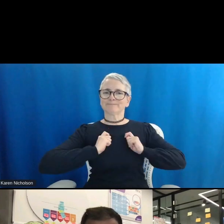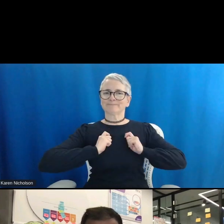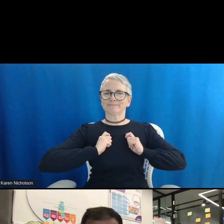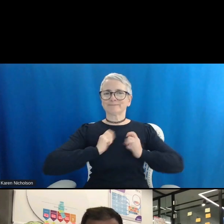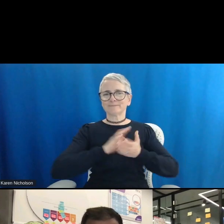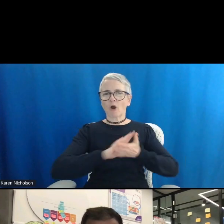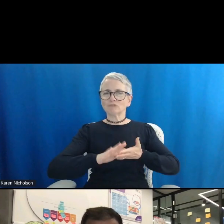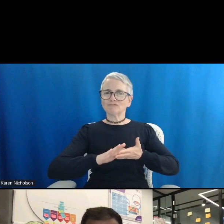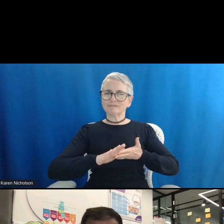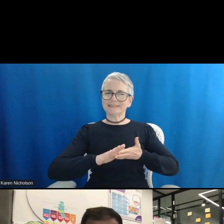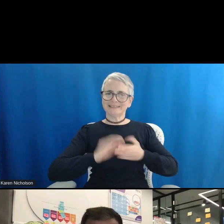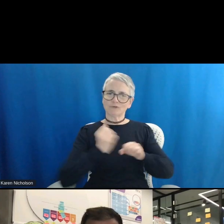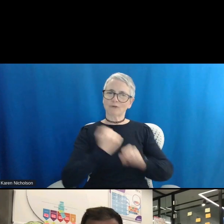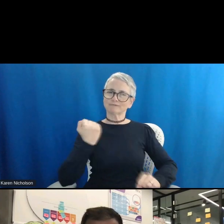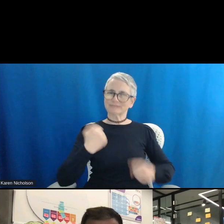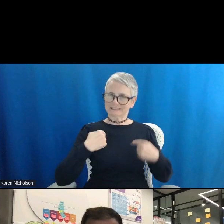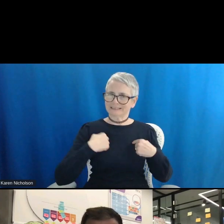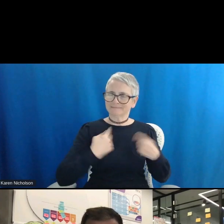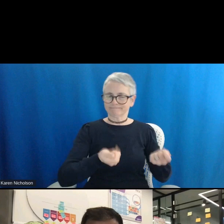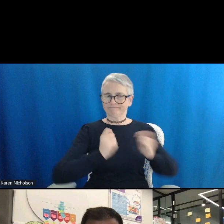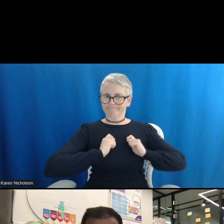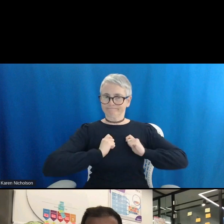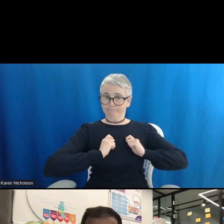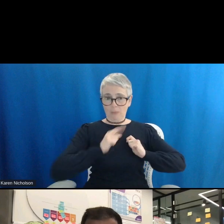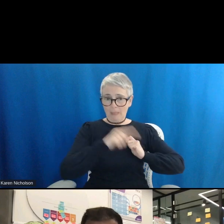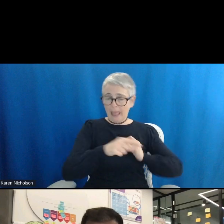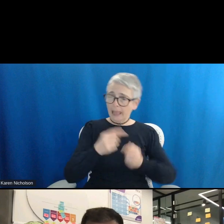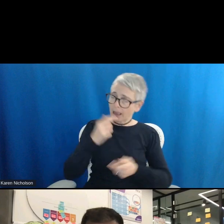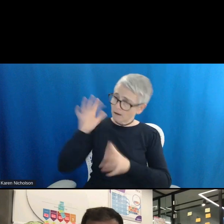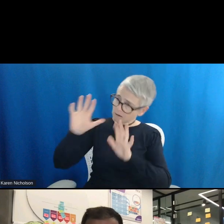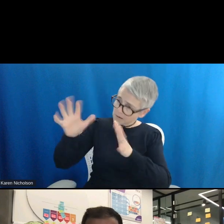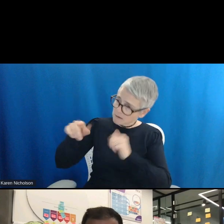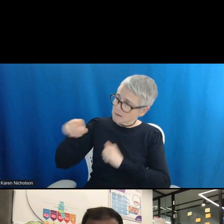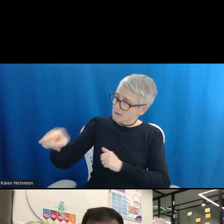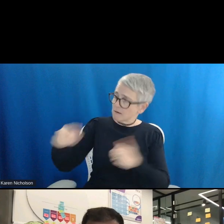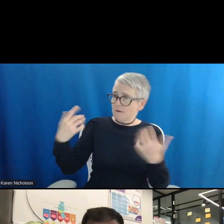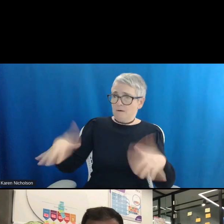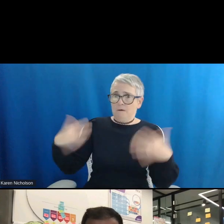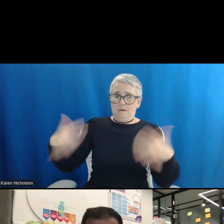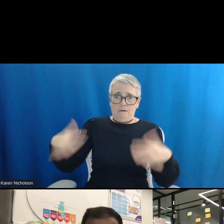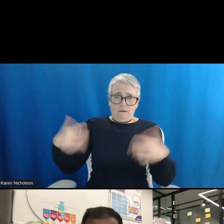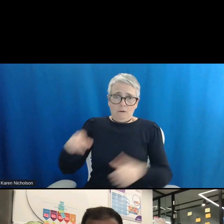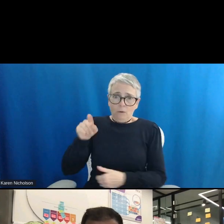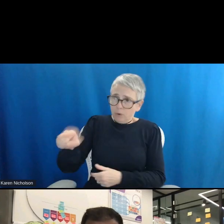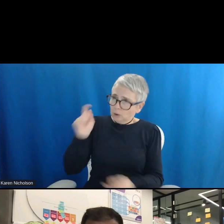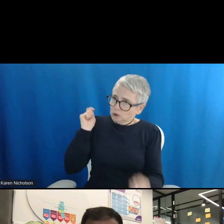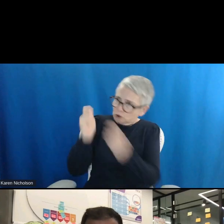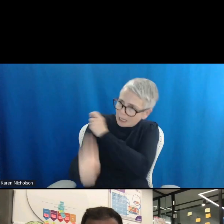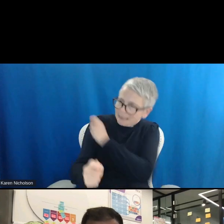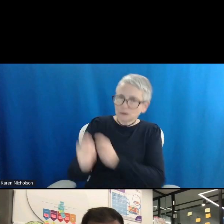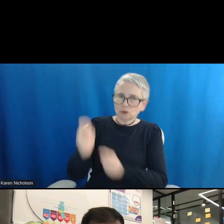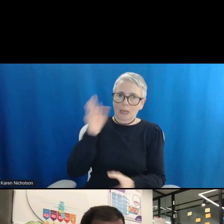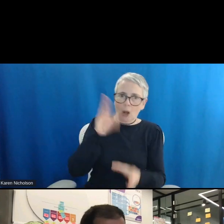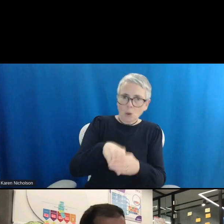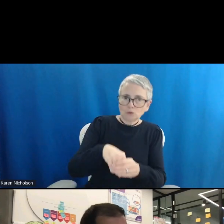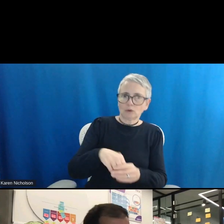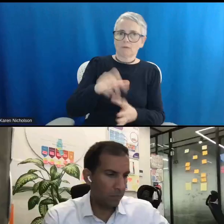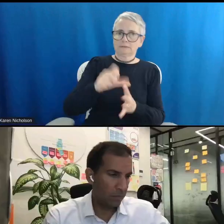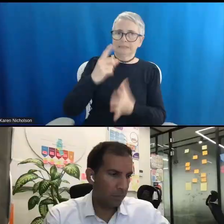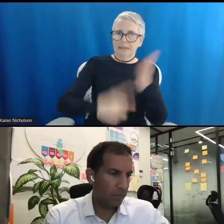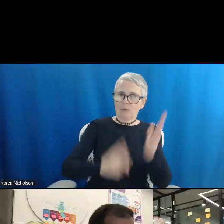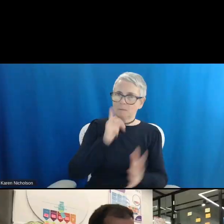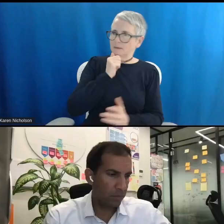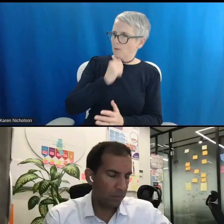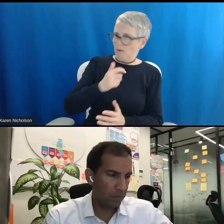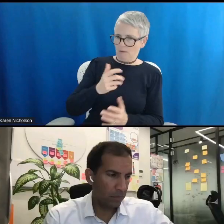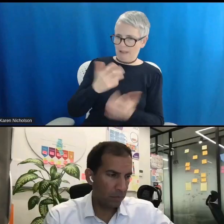it was the most significant and impactful change in the inclusion in the treatment of disabled people since